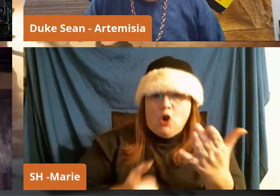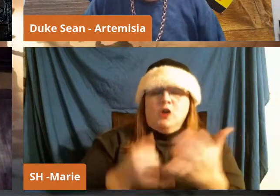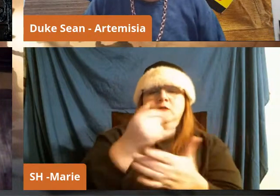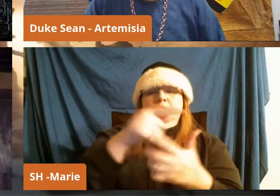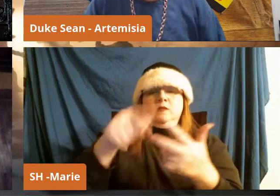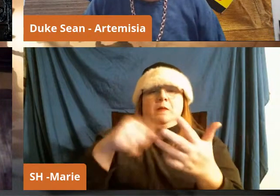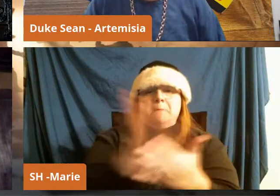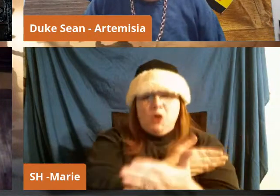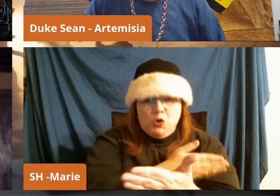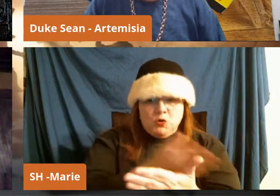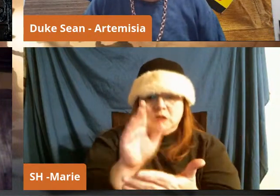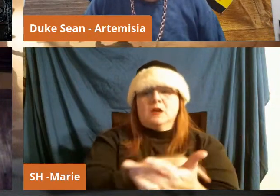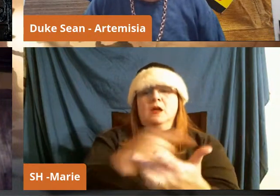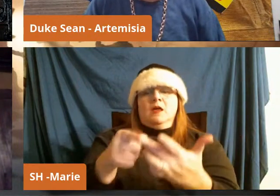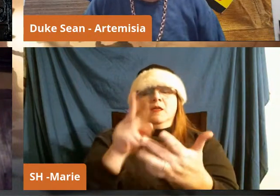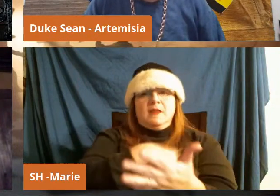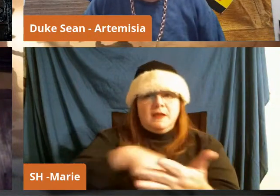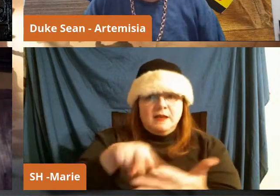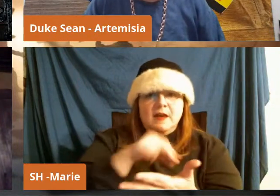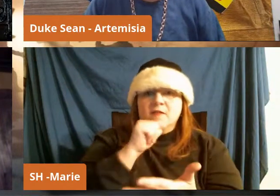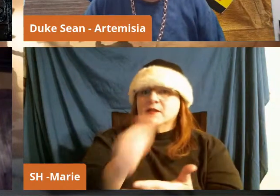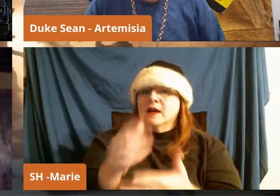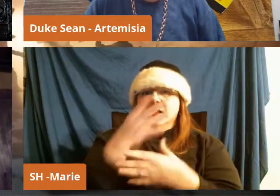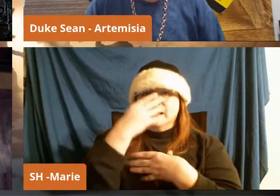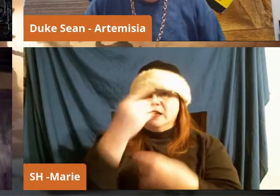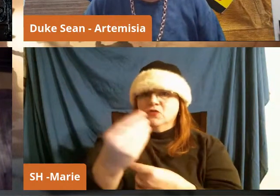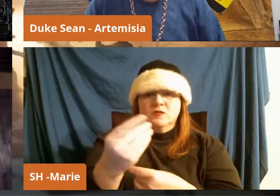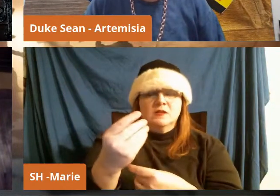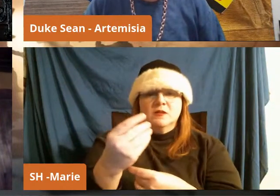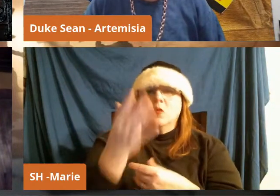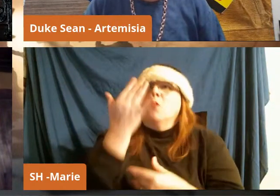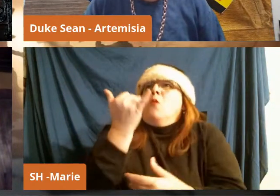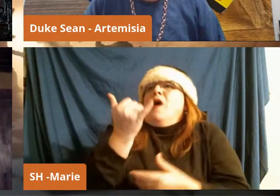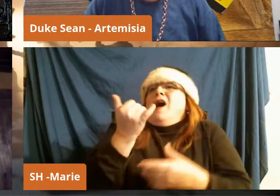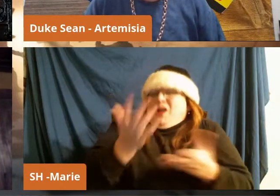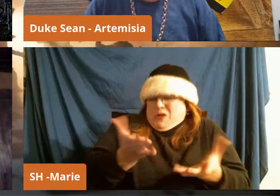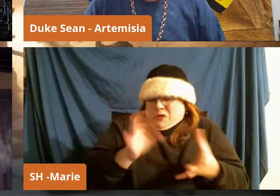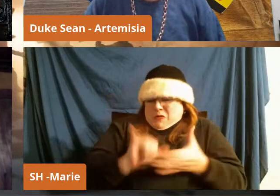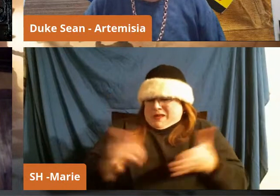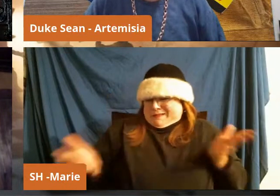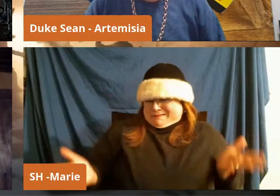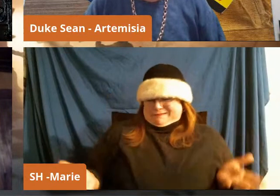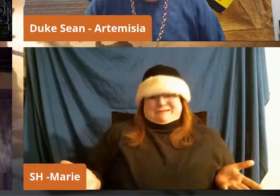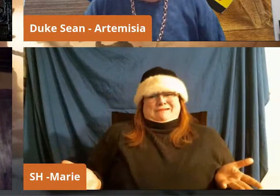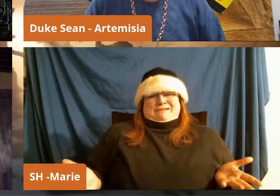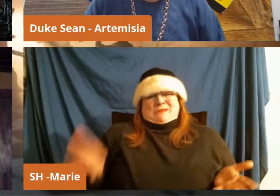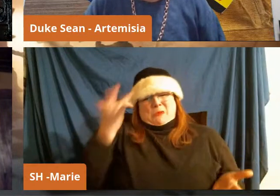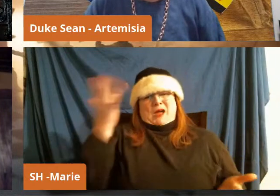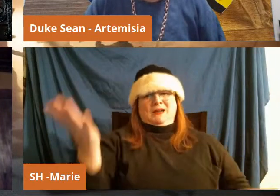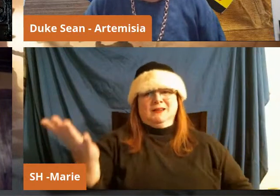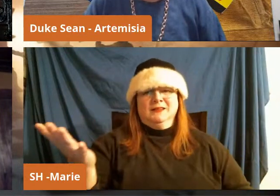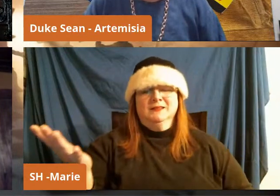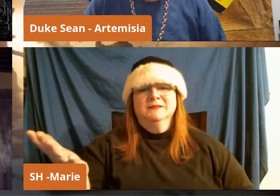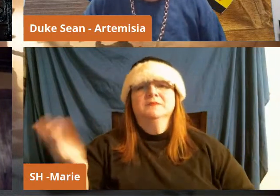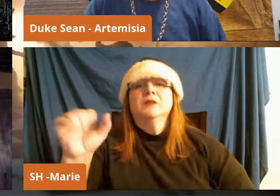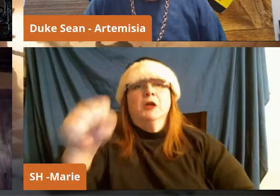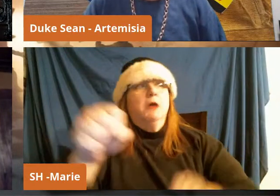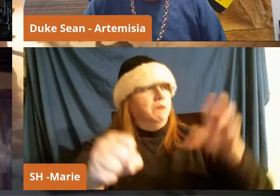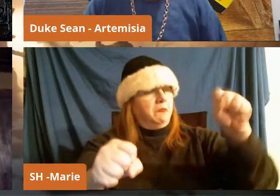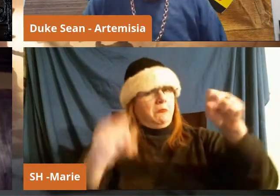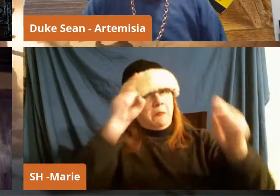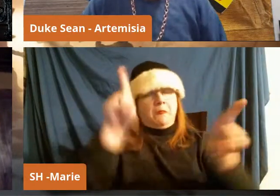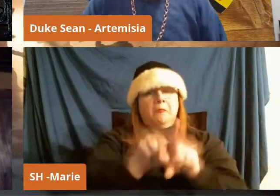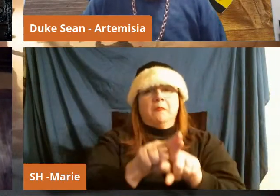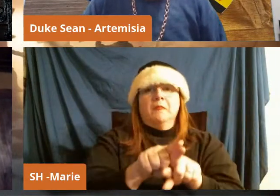the music. If you're not interested in that, why are you in a medieval recreation club? Right. Yeah. You